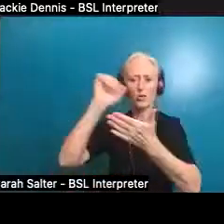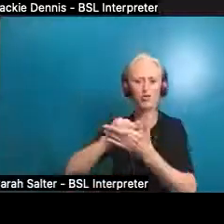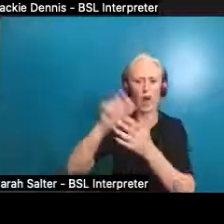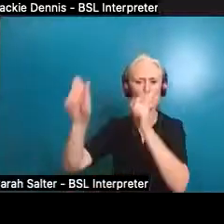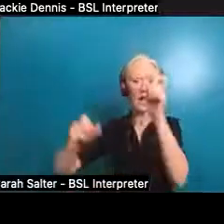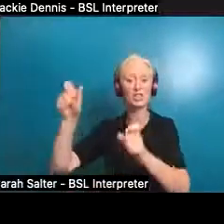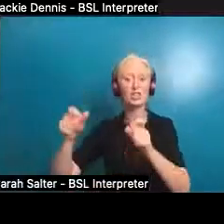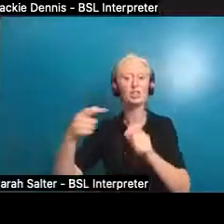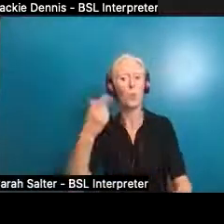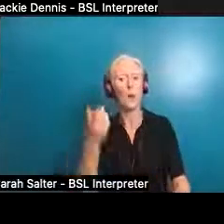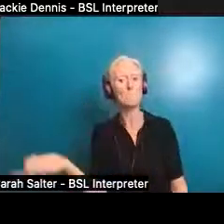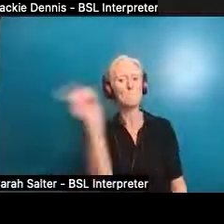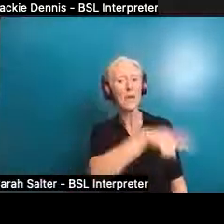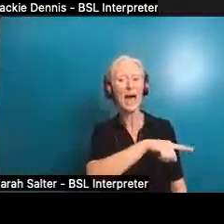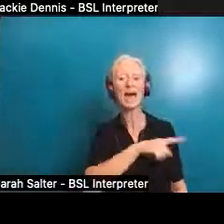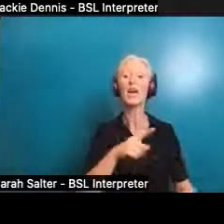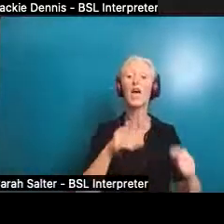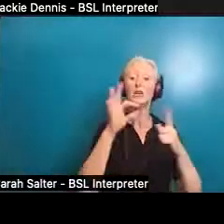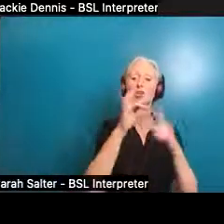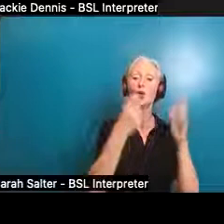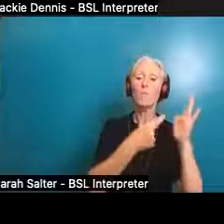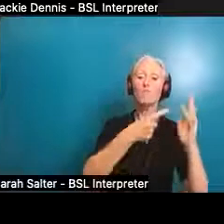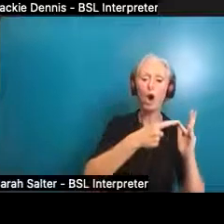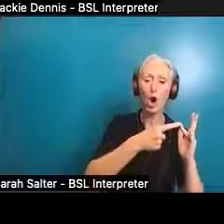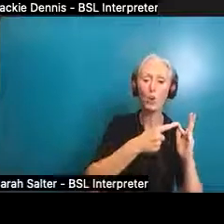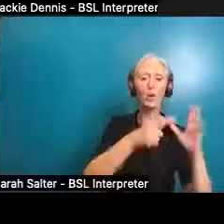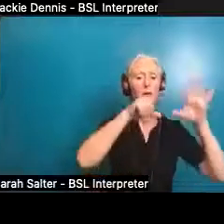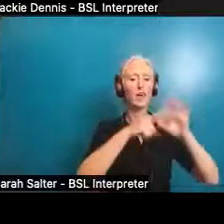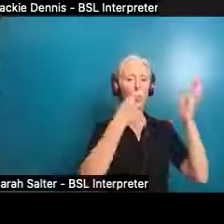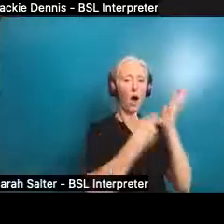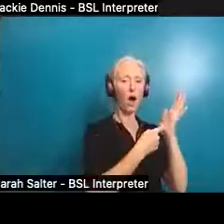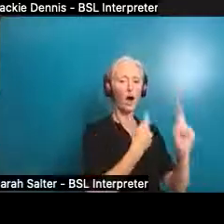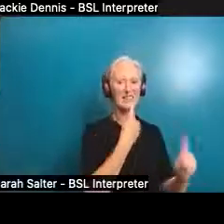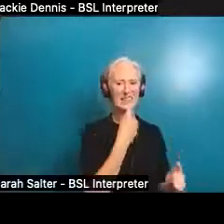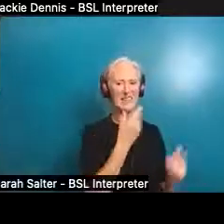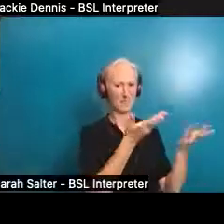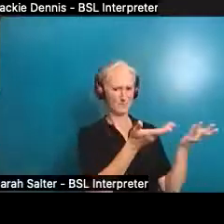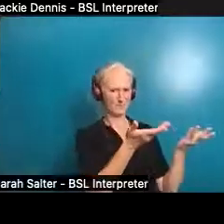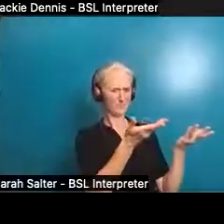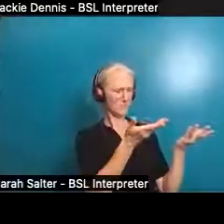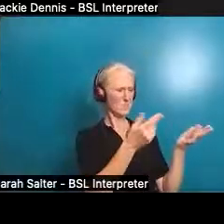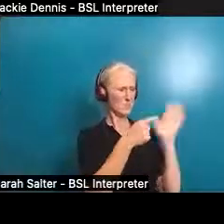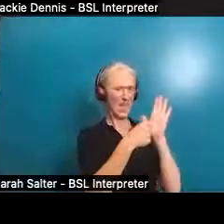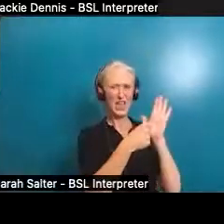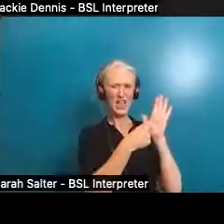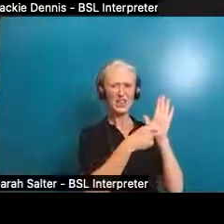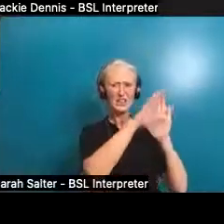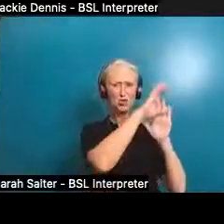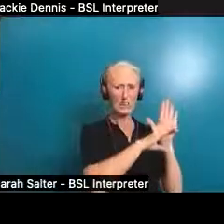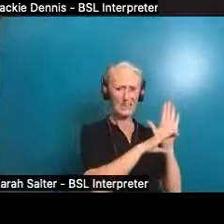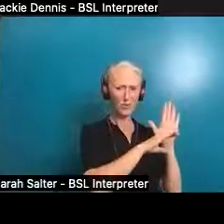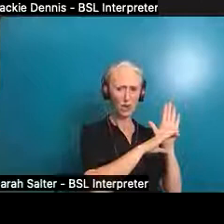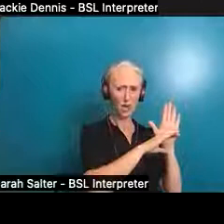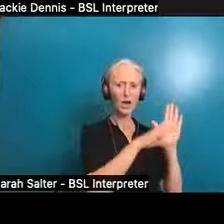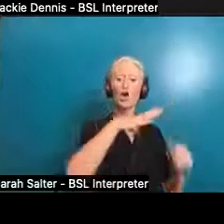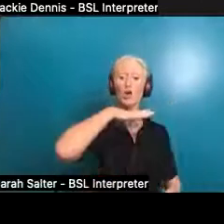to ProQR, and we've said to them, look, you're expecting patients to have quite poor vision, but to